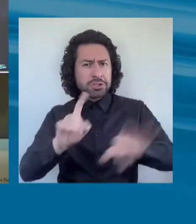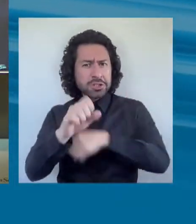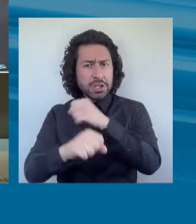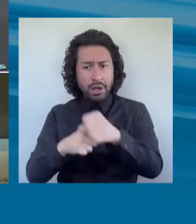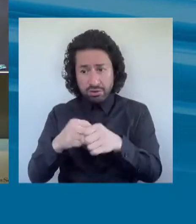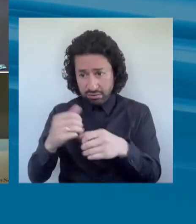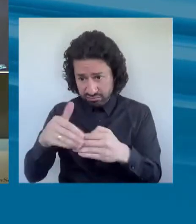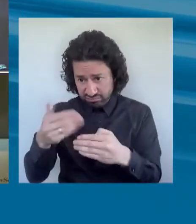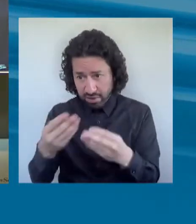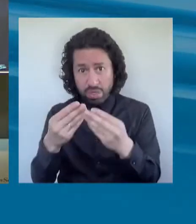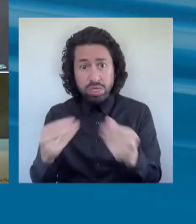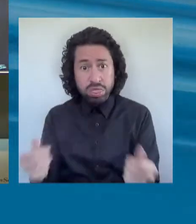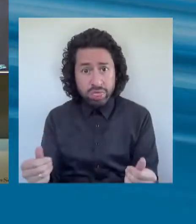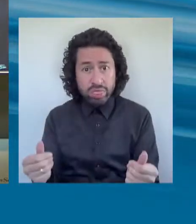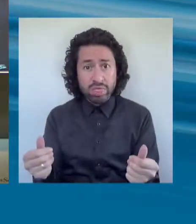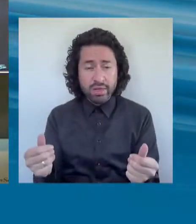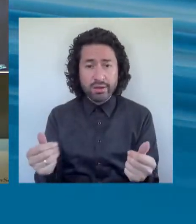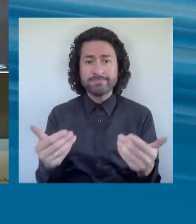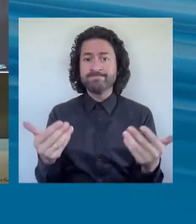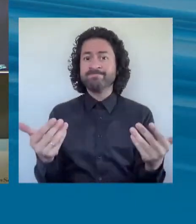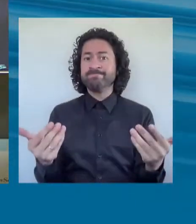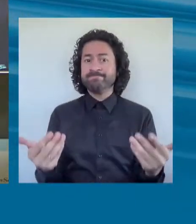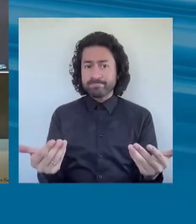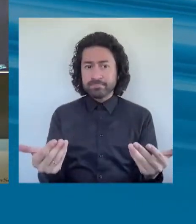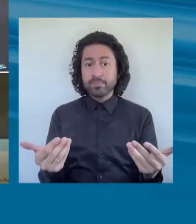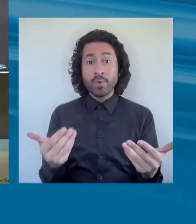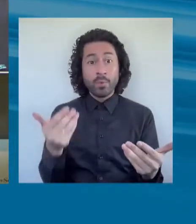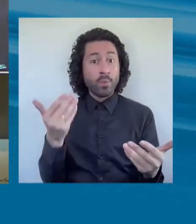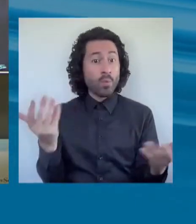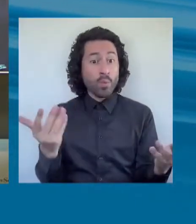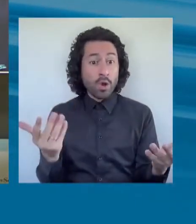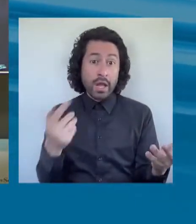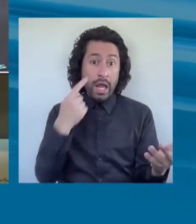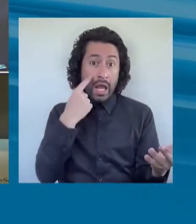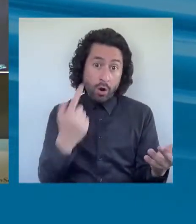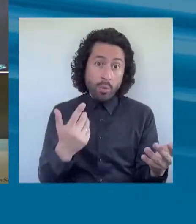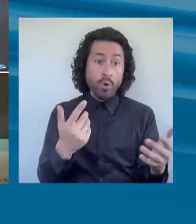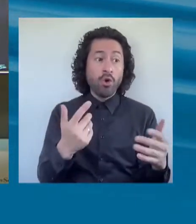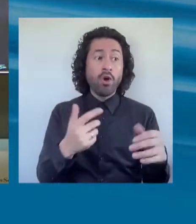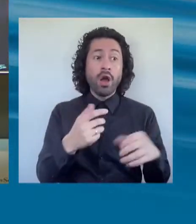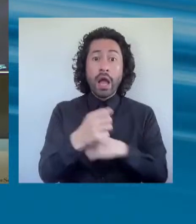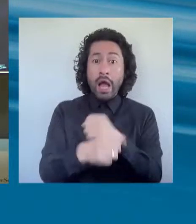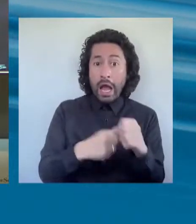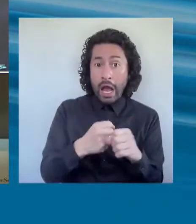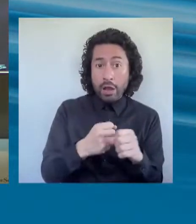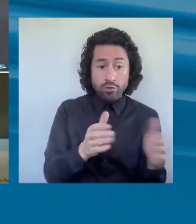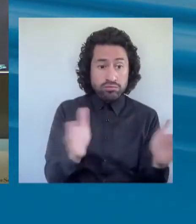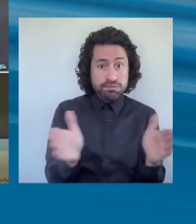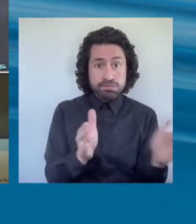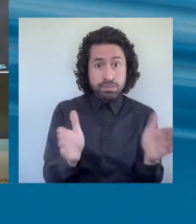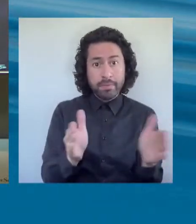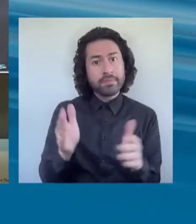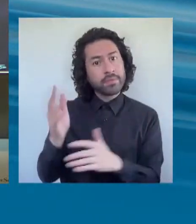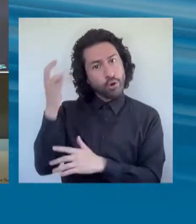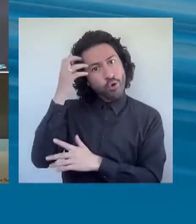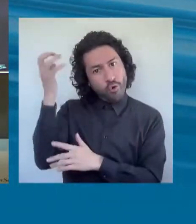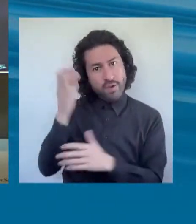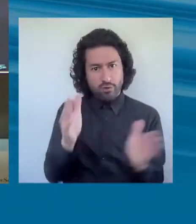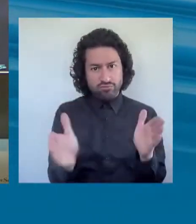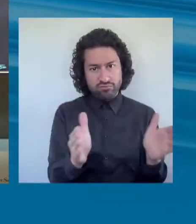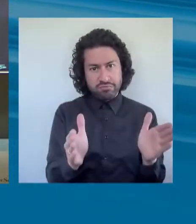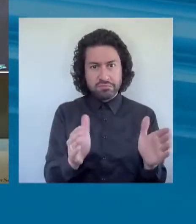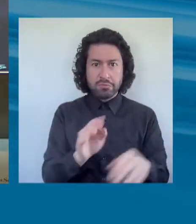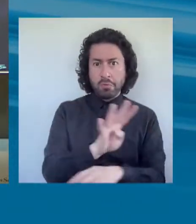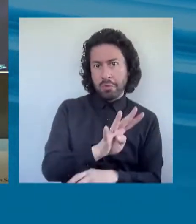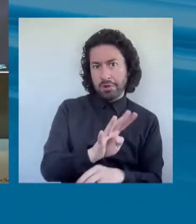do not go beyond 4 or 6 years in most countries, depending on how long each administration is in office